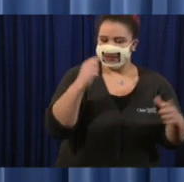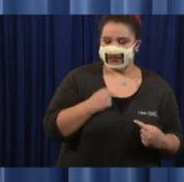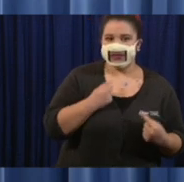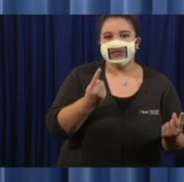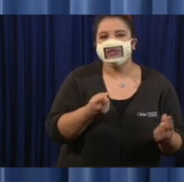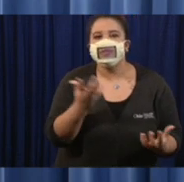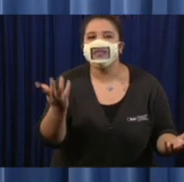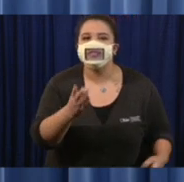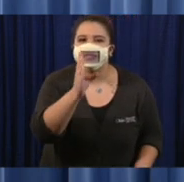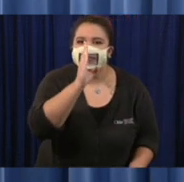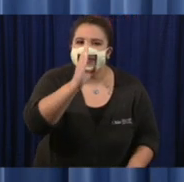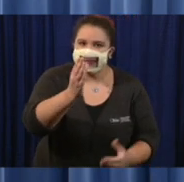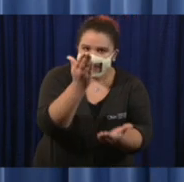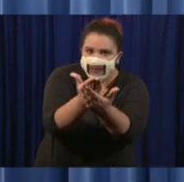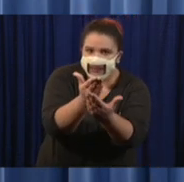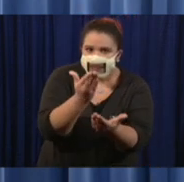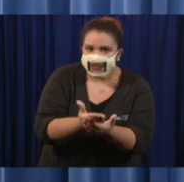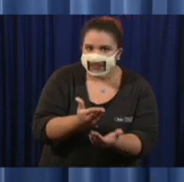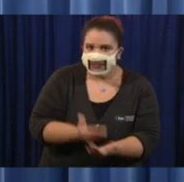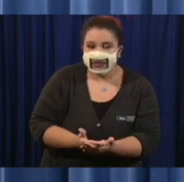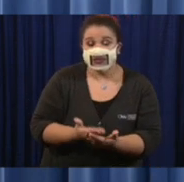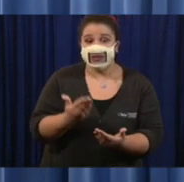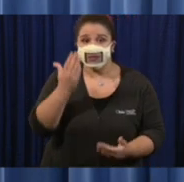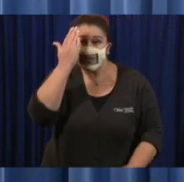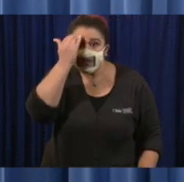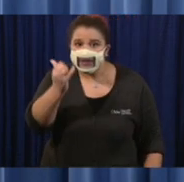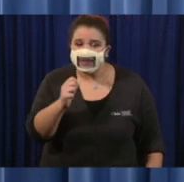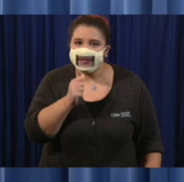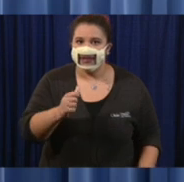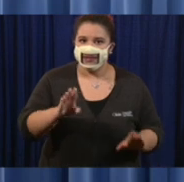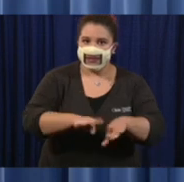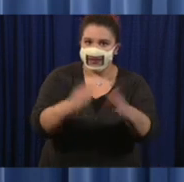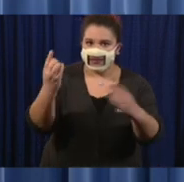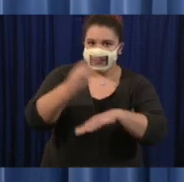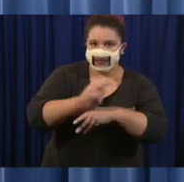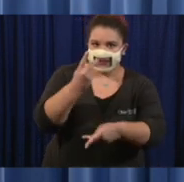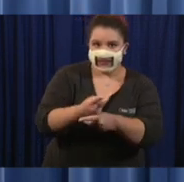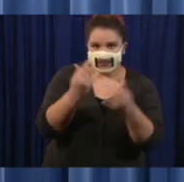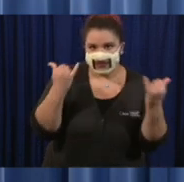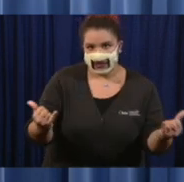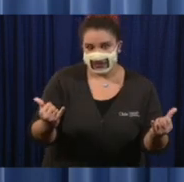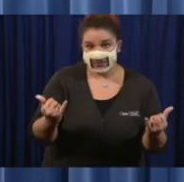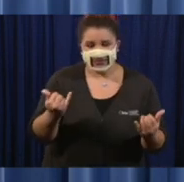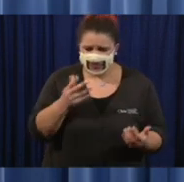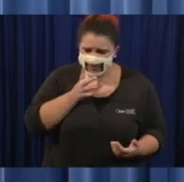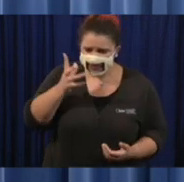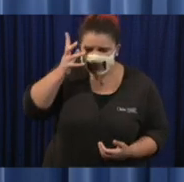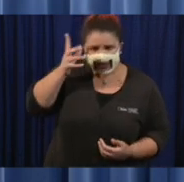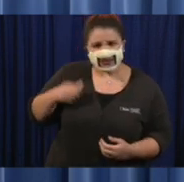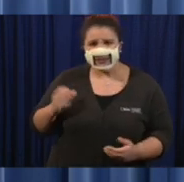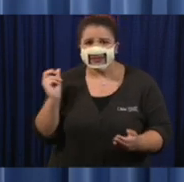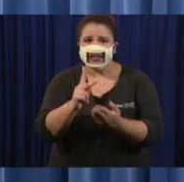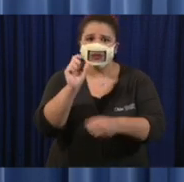to delay opening childcare facilities now and letting more parents get back to work?